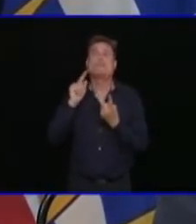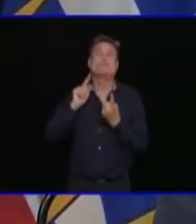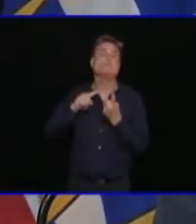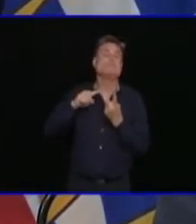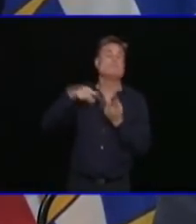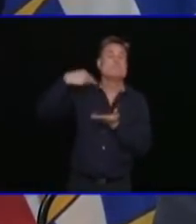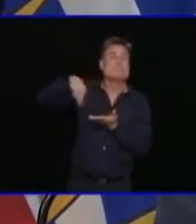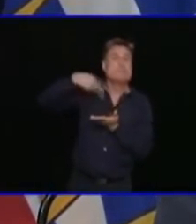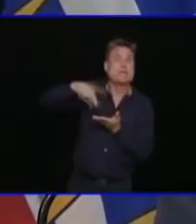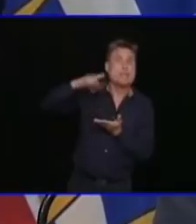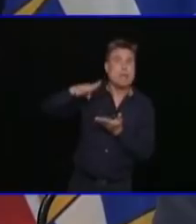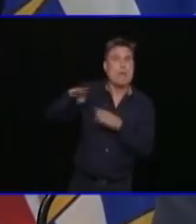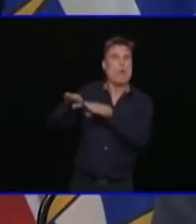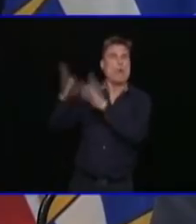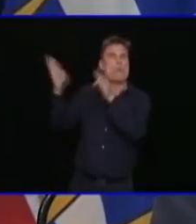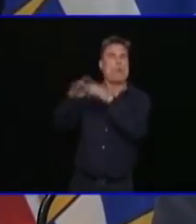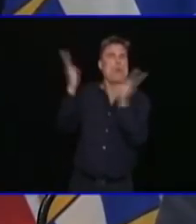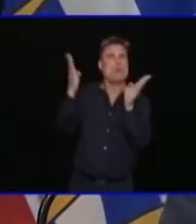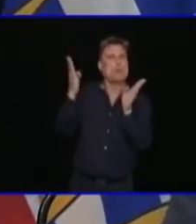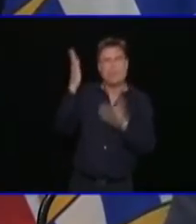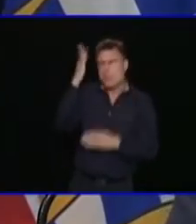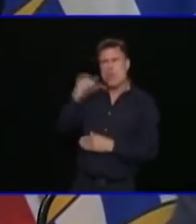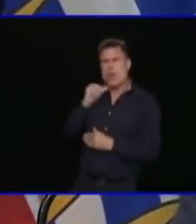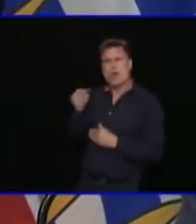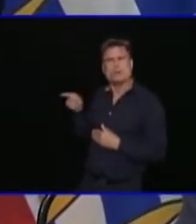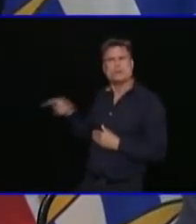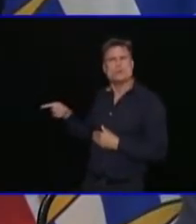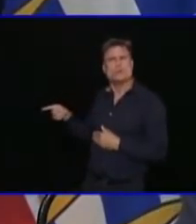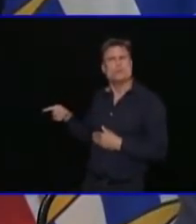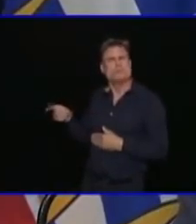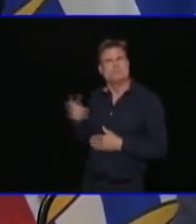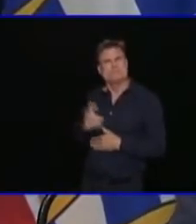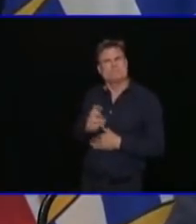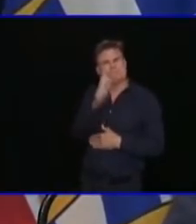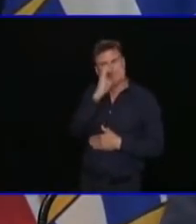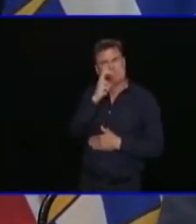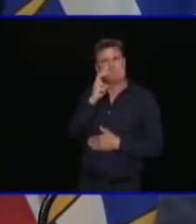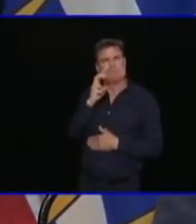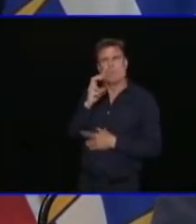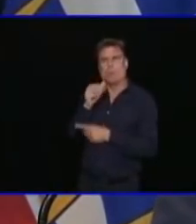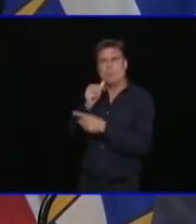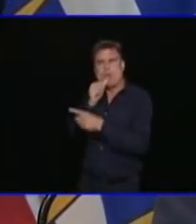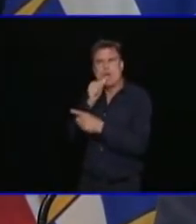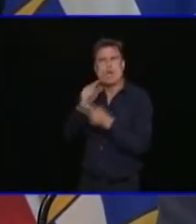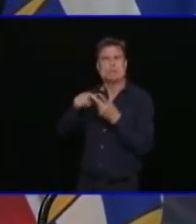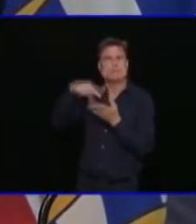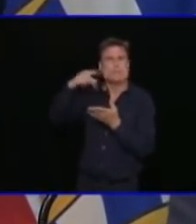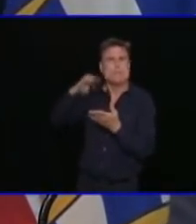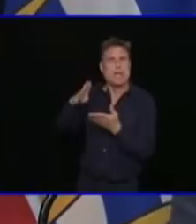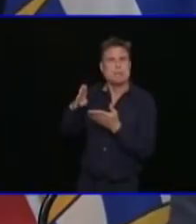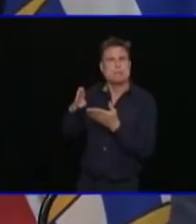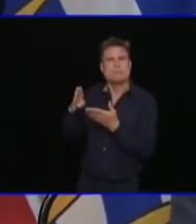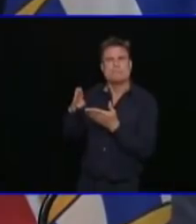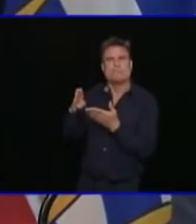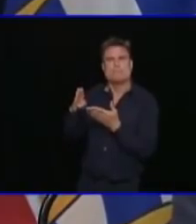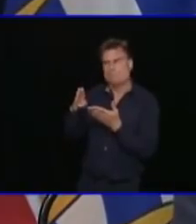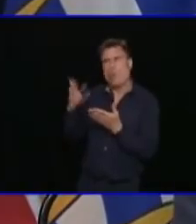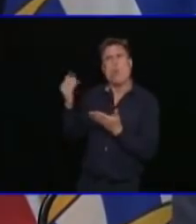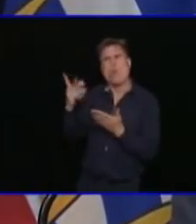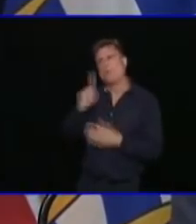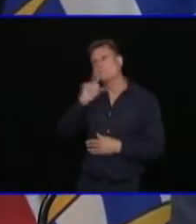and spas? Yeah, I think it's a bit of a challenge to wear a mask when you're in a place where you're eating and drinking.